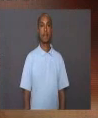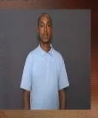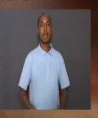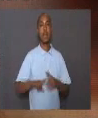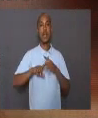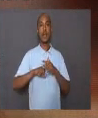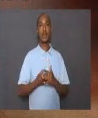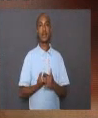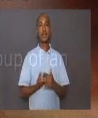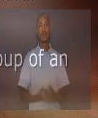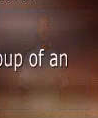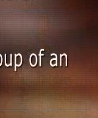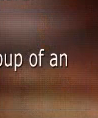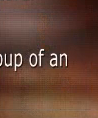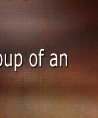Begin.